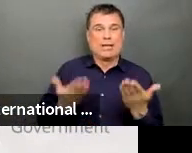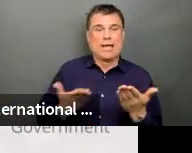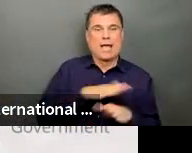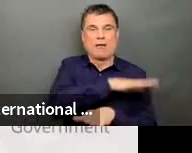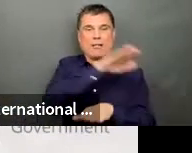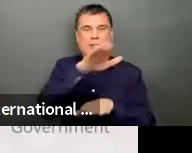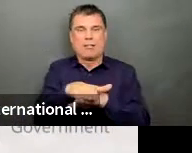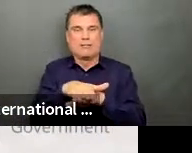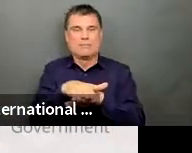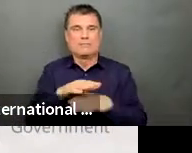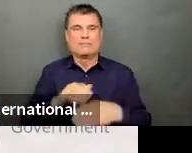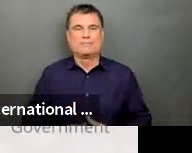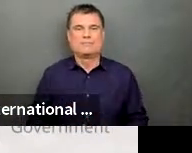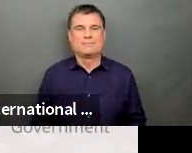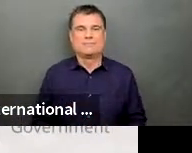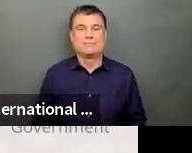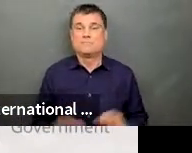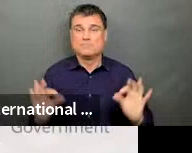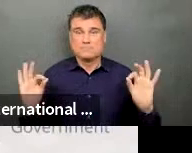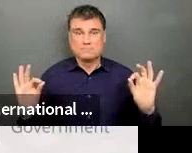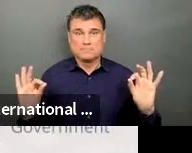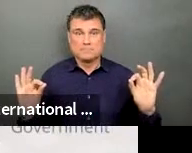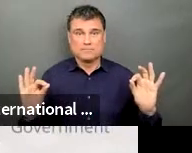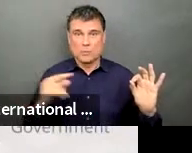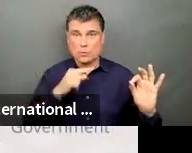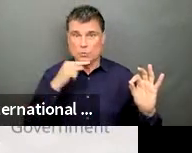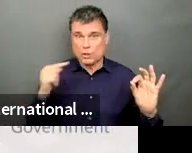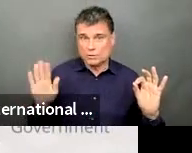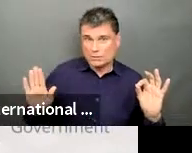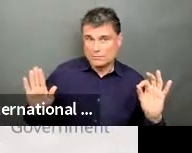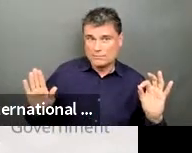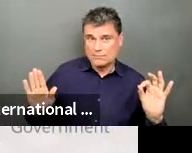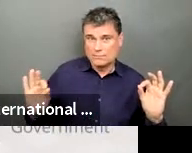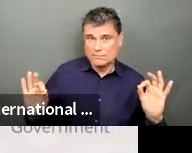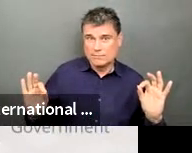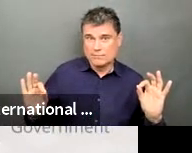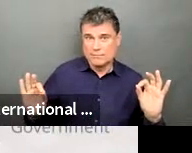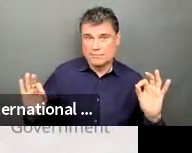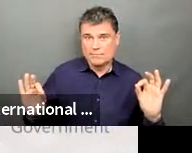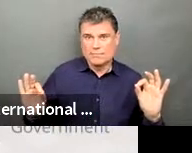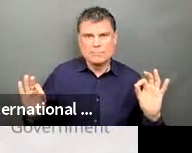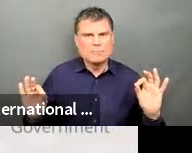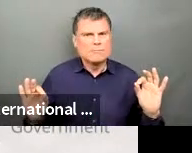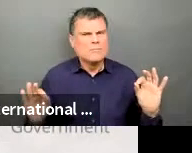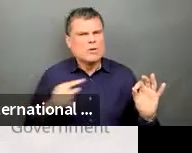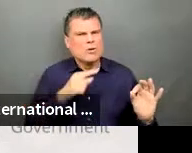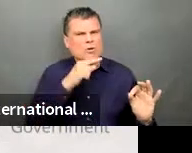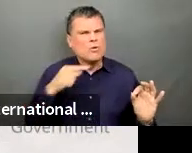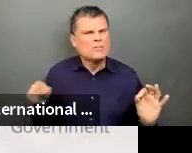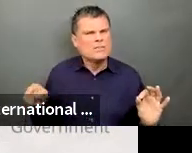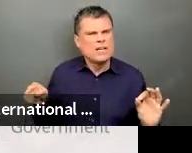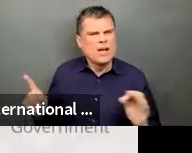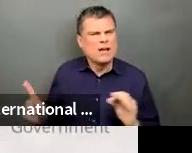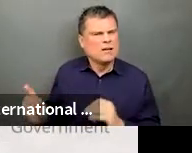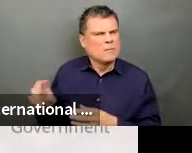Okay. Yes. I hear you in the Chinese channel. So I'm not sure what's going on with your Russian channel,